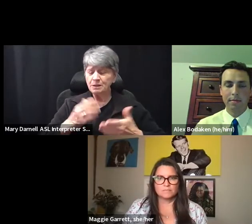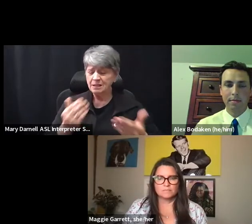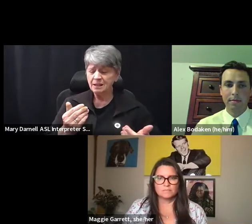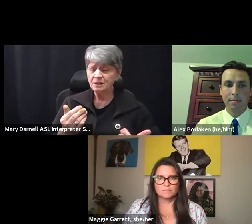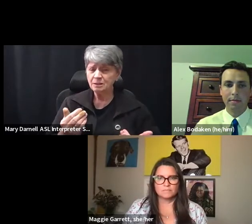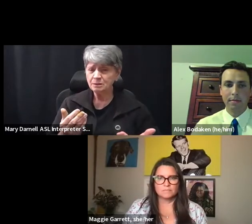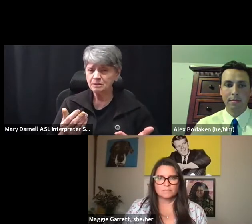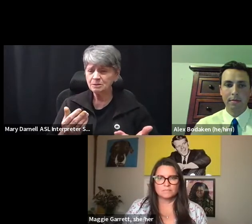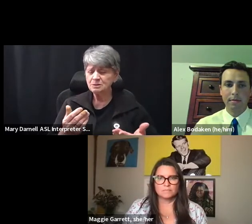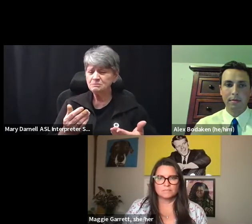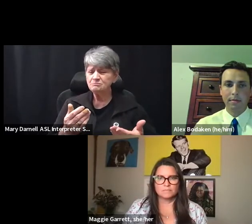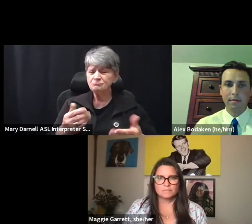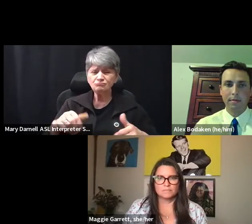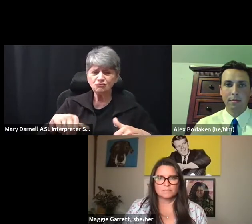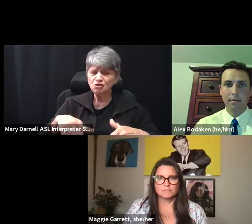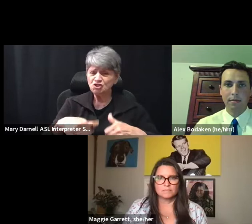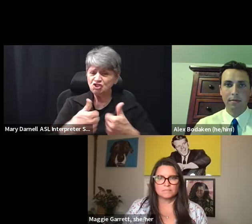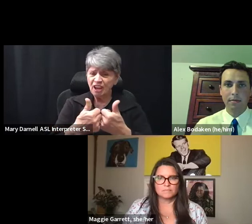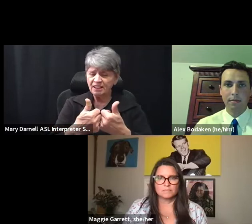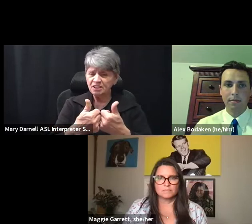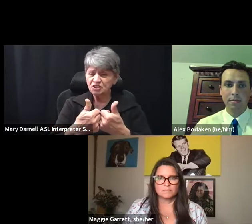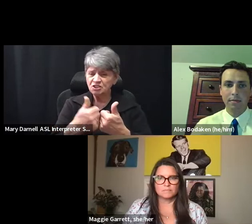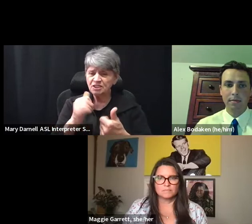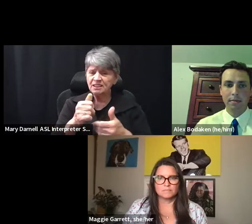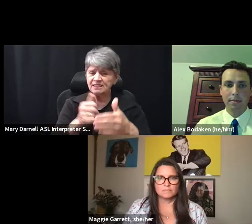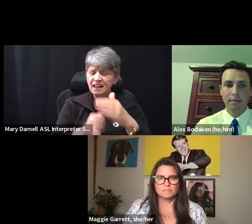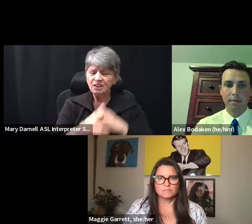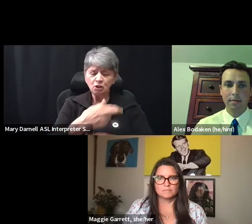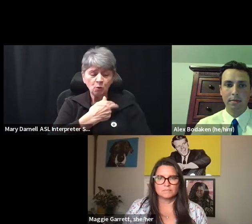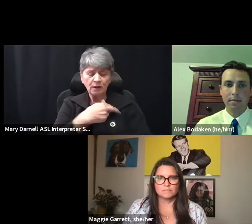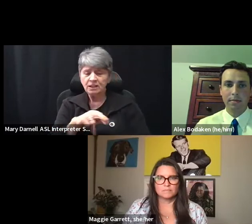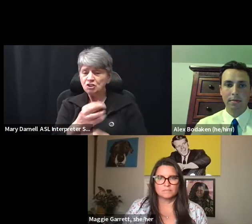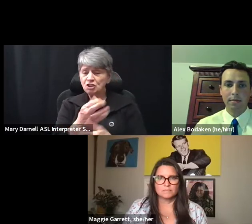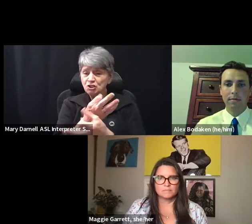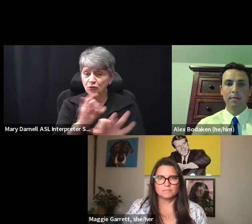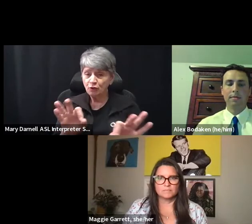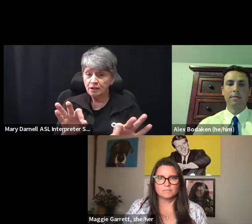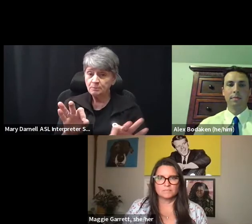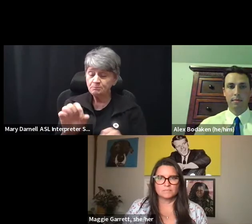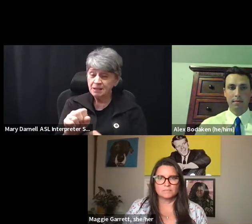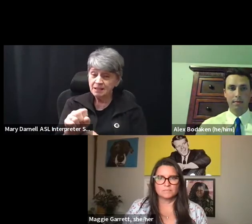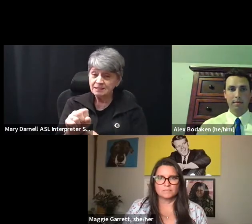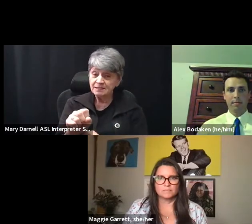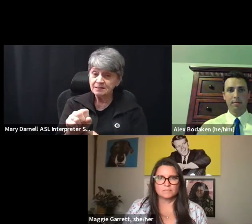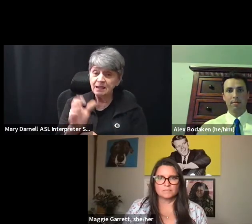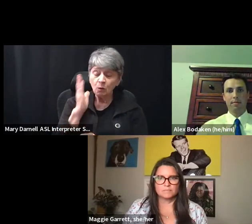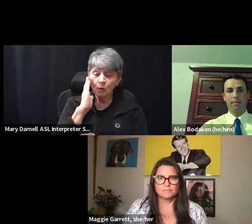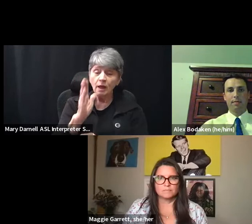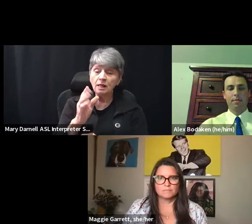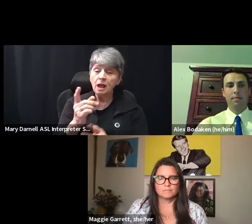under religious freedom? Absolutely, because at a minimum, it will